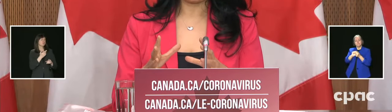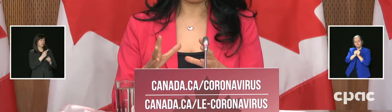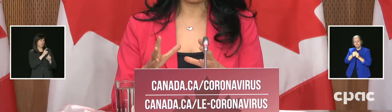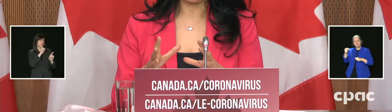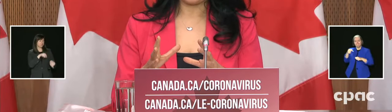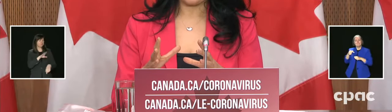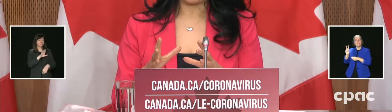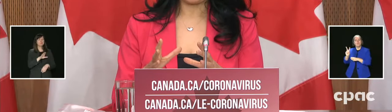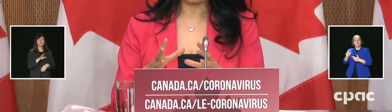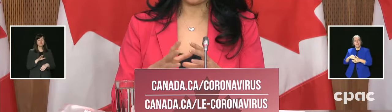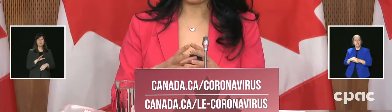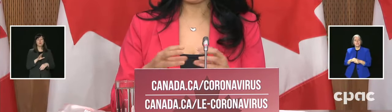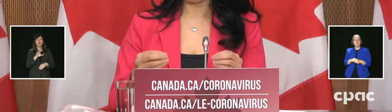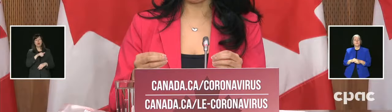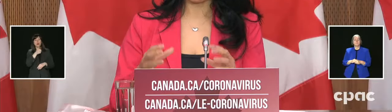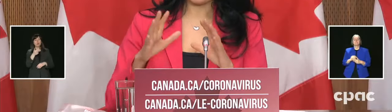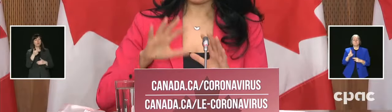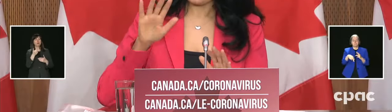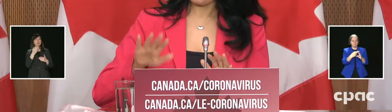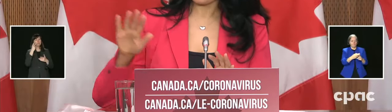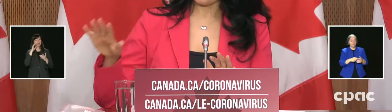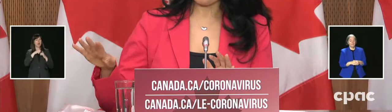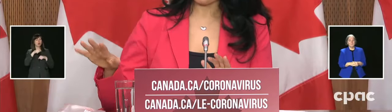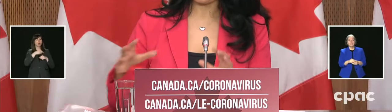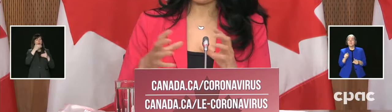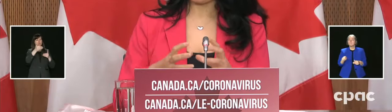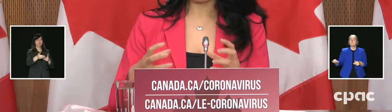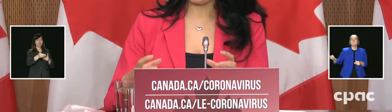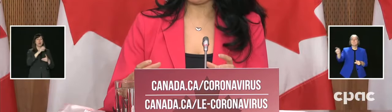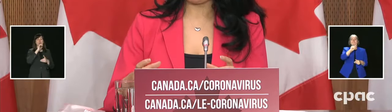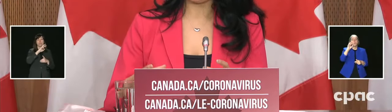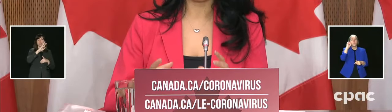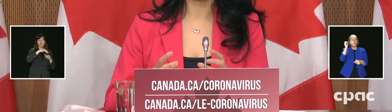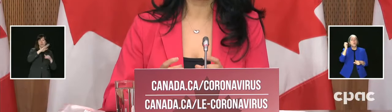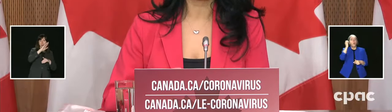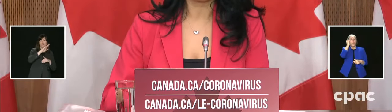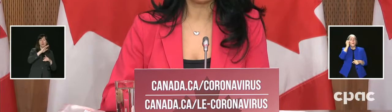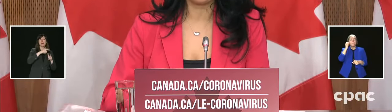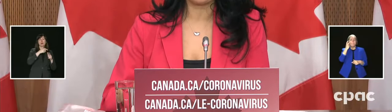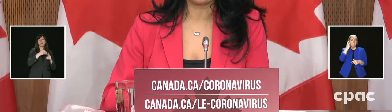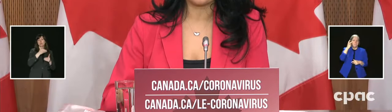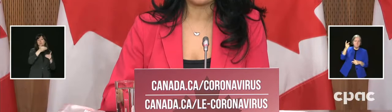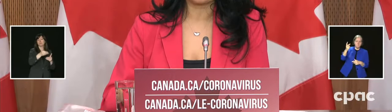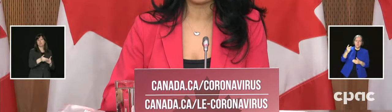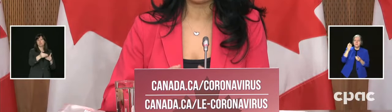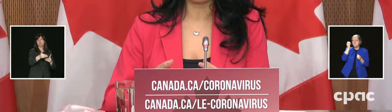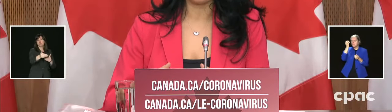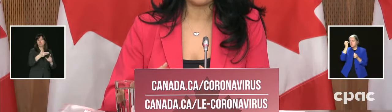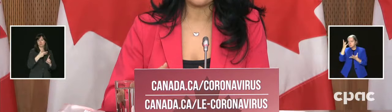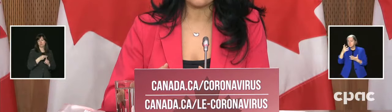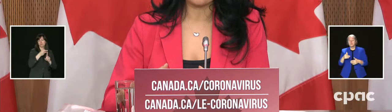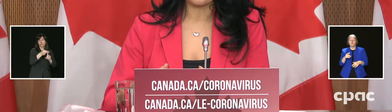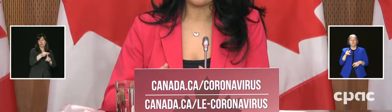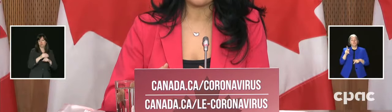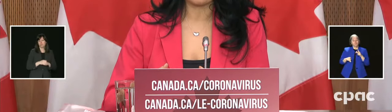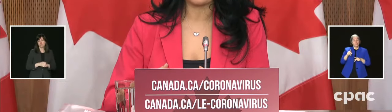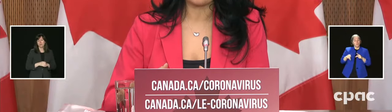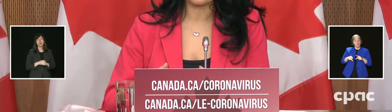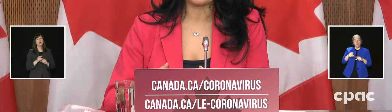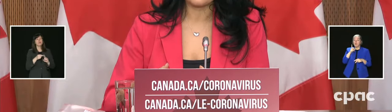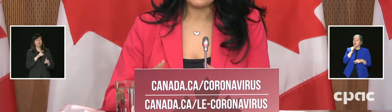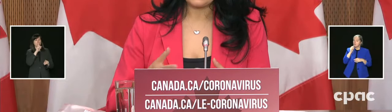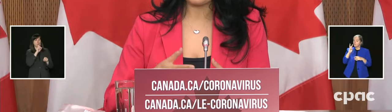data that we're looking at is on the interval. So it's the 65 and older, but it's also the interval. What we saw in the clinical trials and what seems to be borne out with the